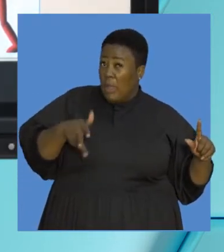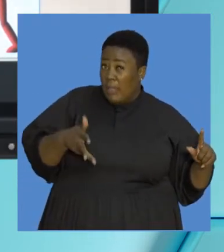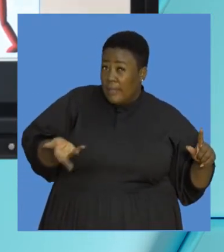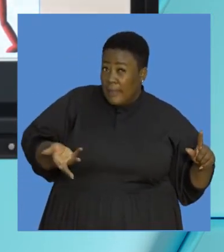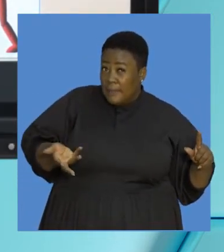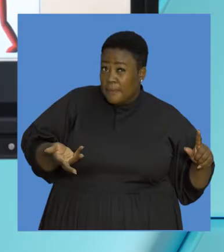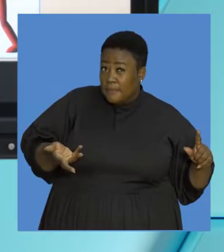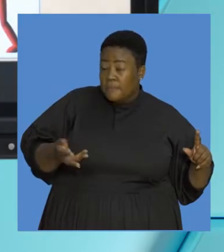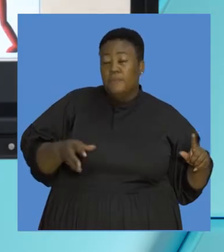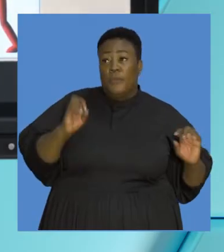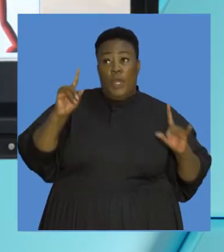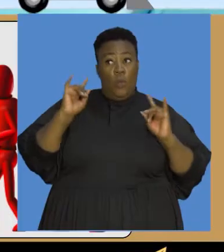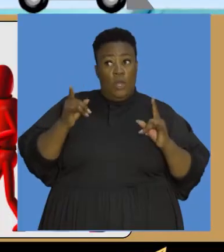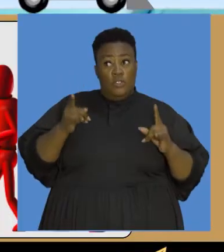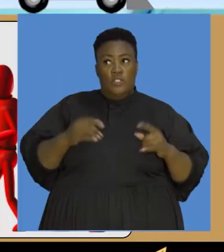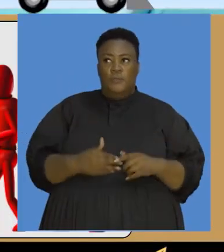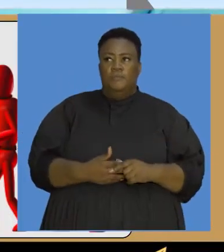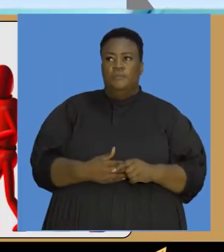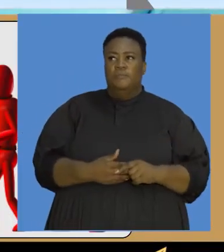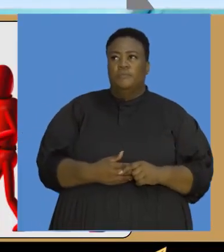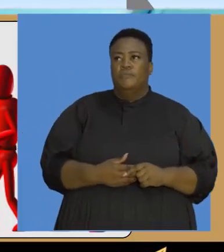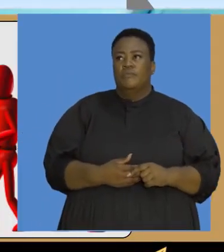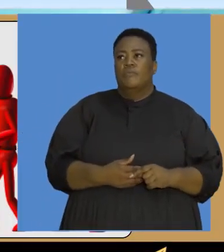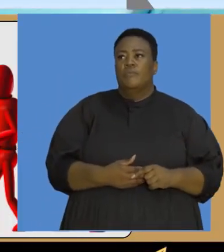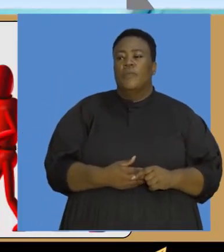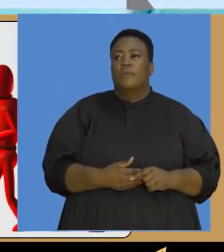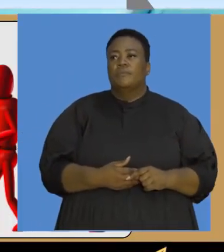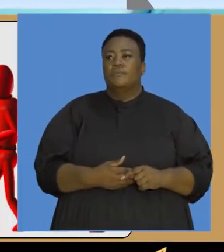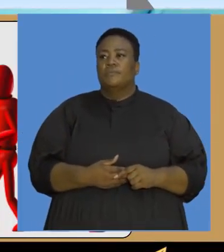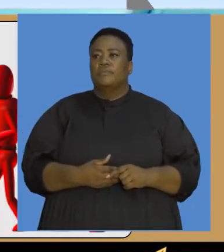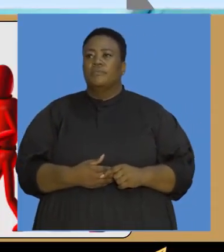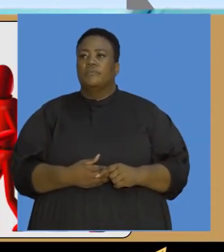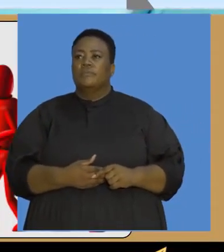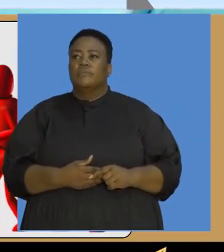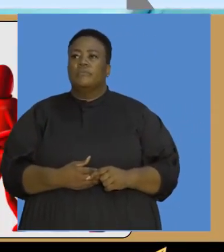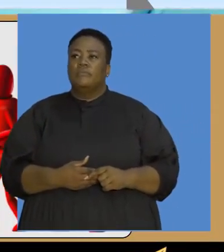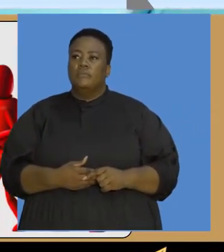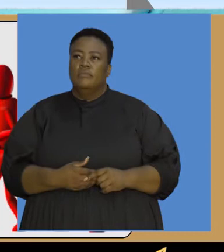it? Okay, so watch. Now what we're going to do